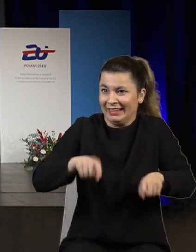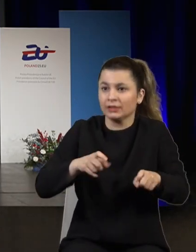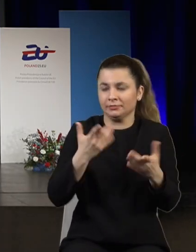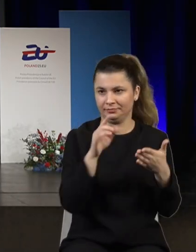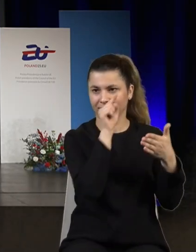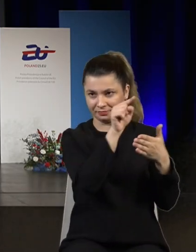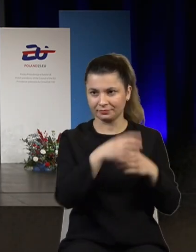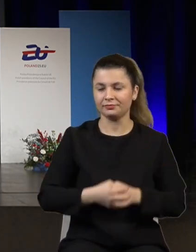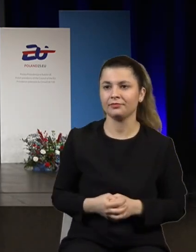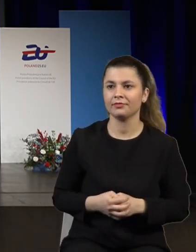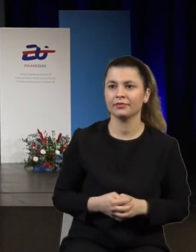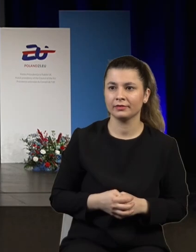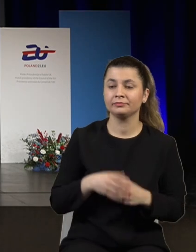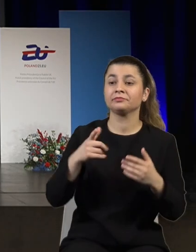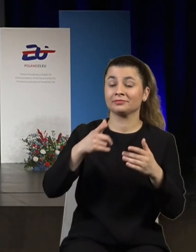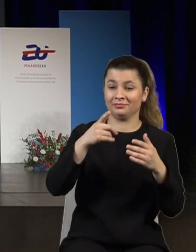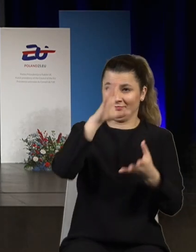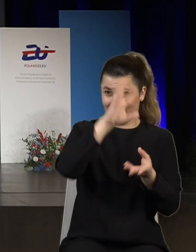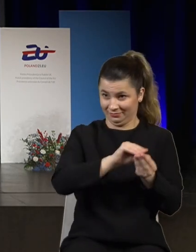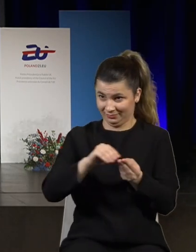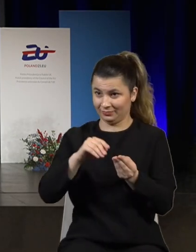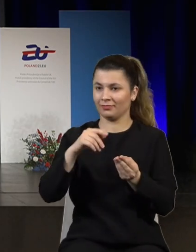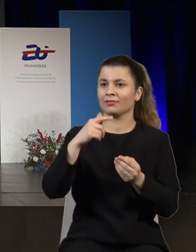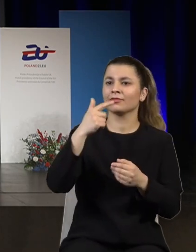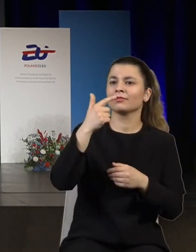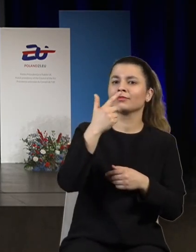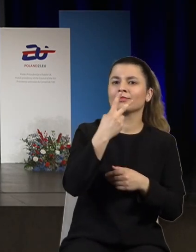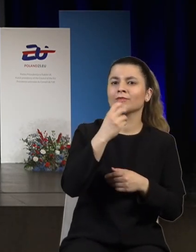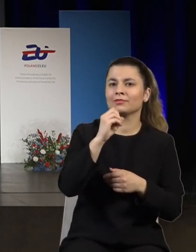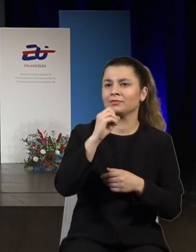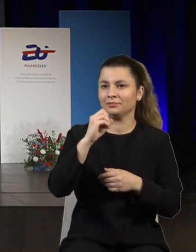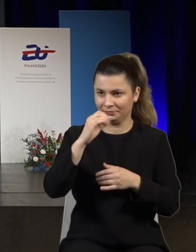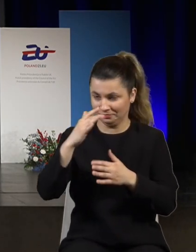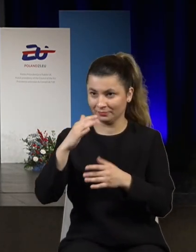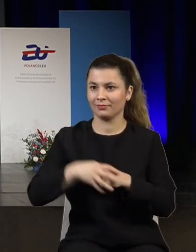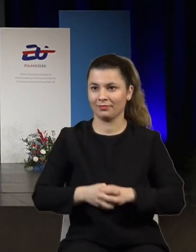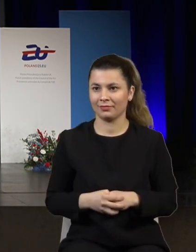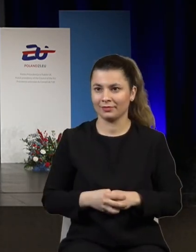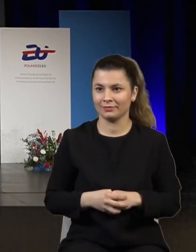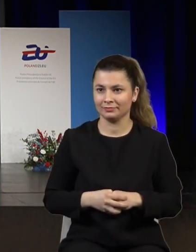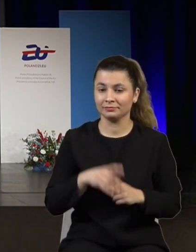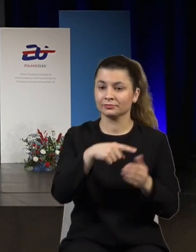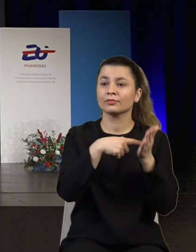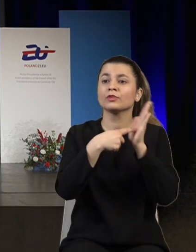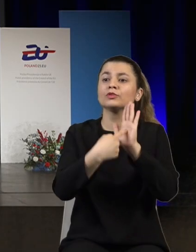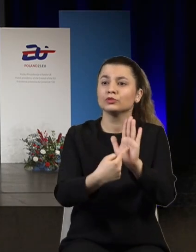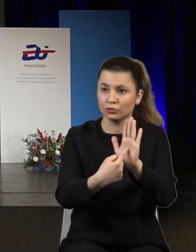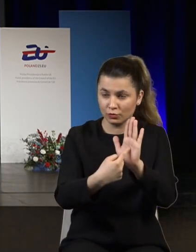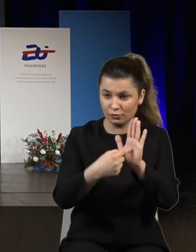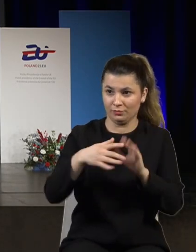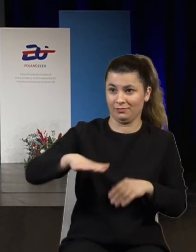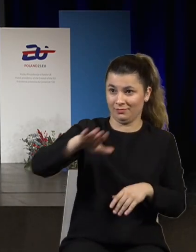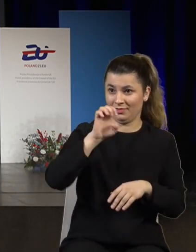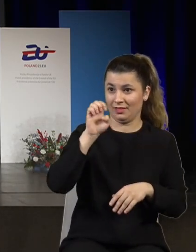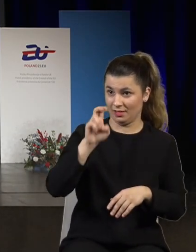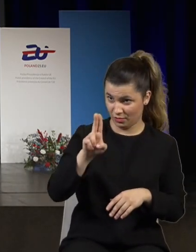us, described how territorial disparities in the EU have changed in recent years and how cohesion